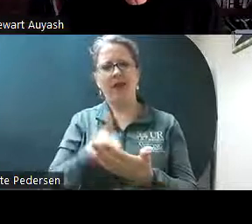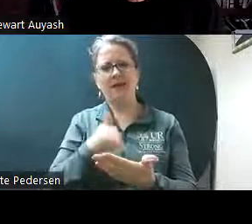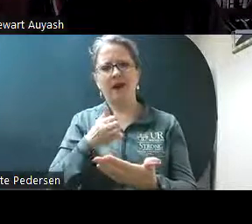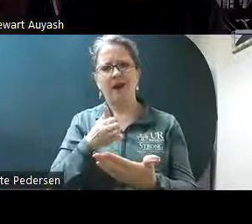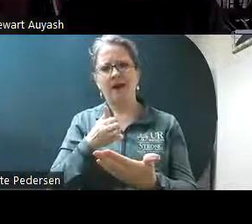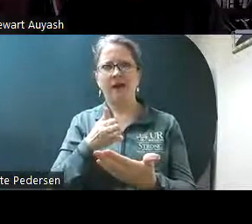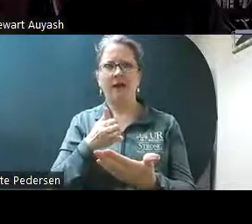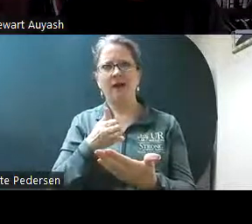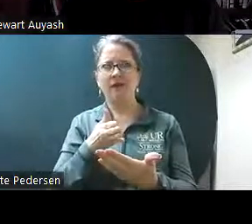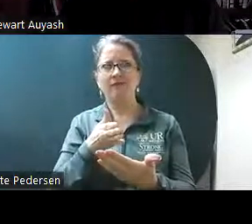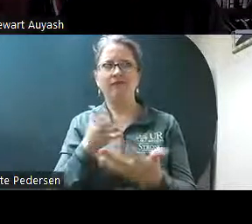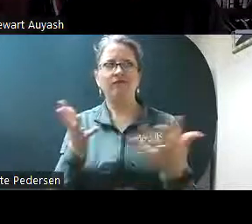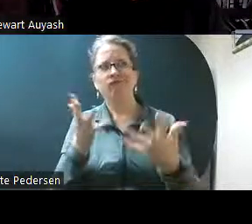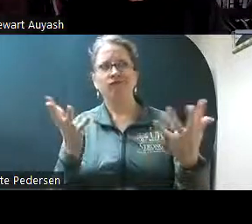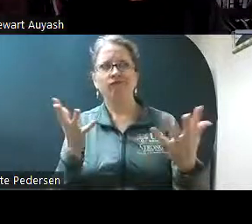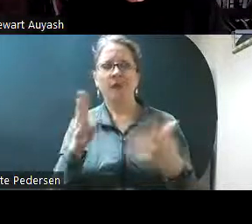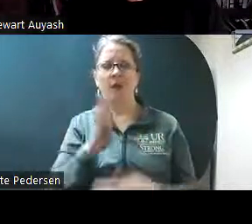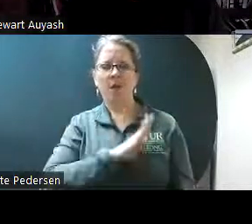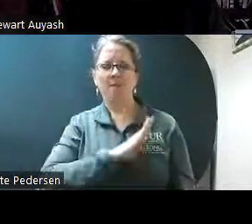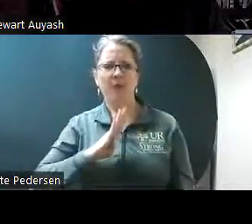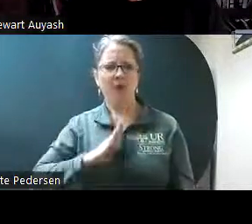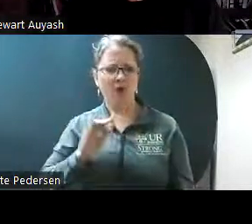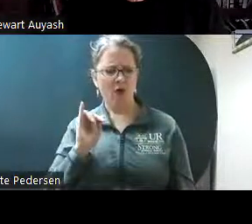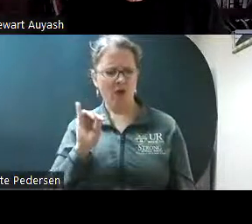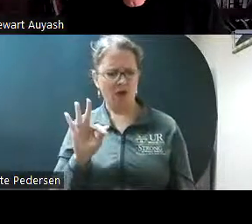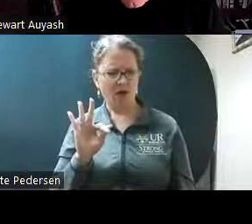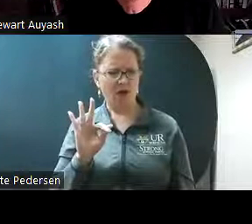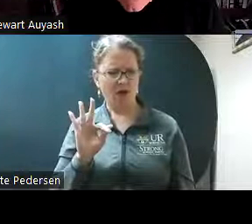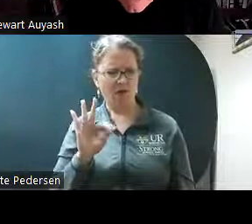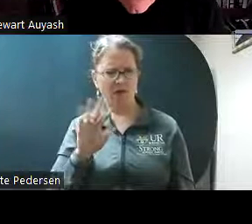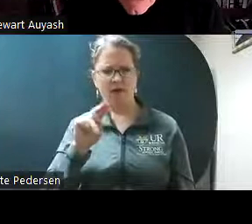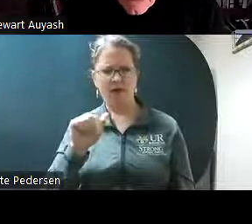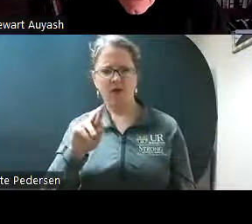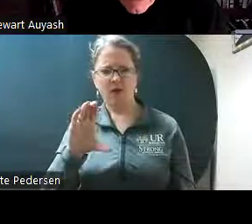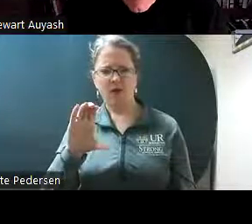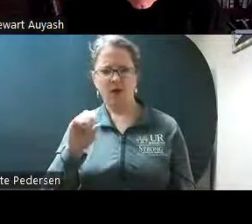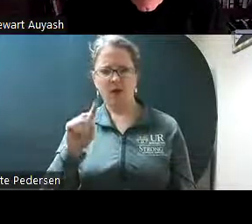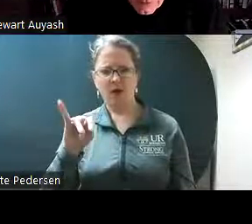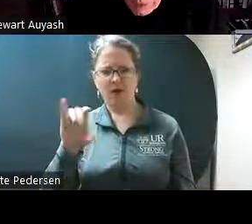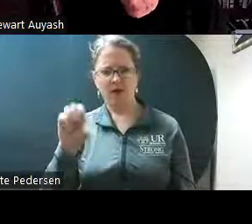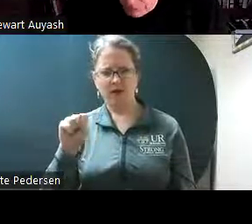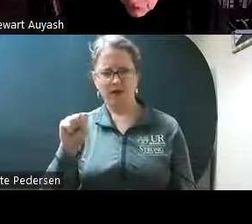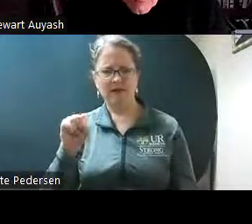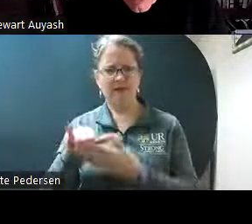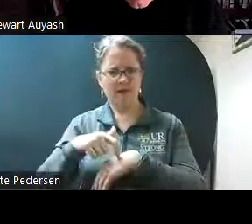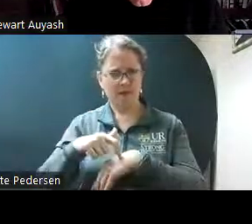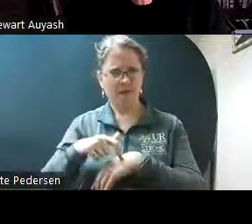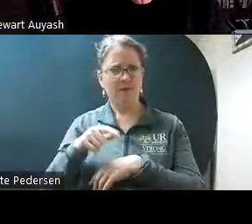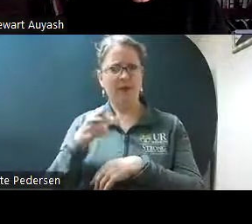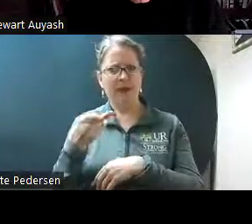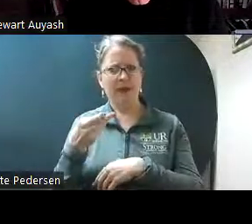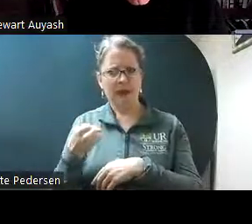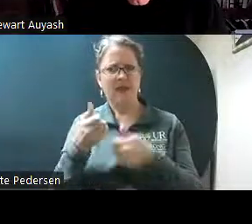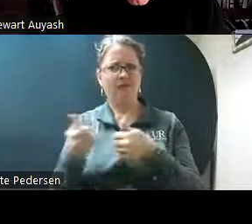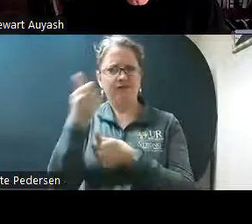was called the Bureau of Narcotics, and that was what he was the commissioner of.